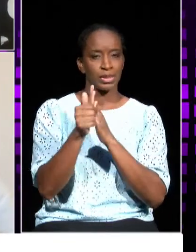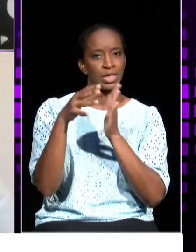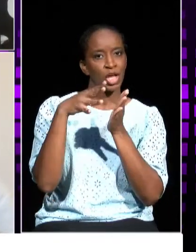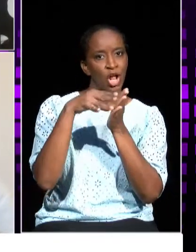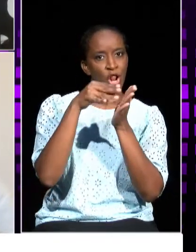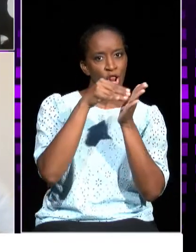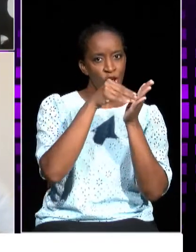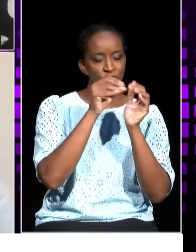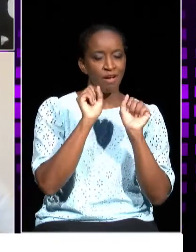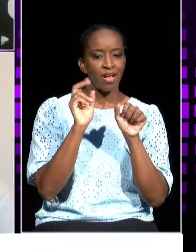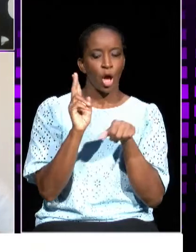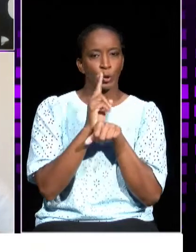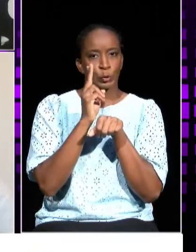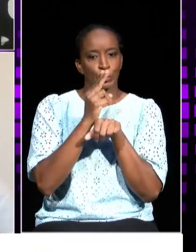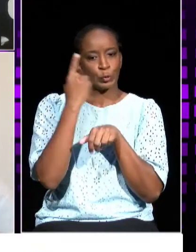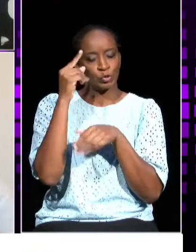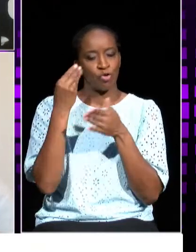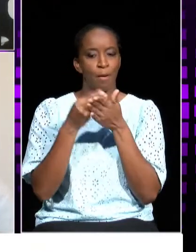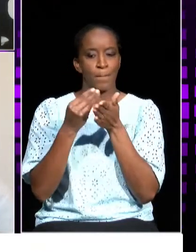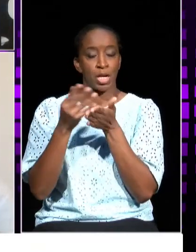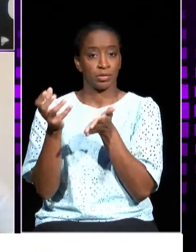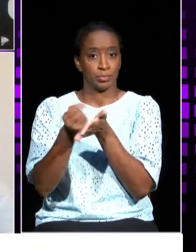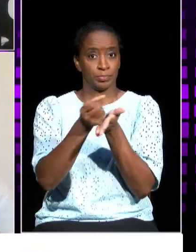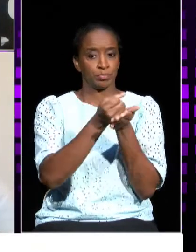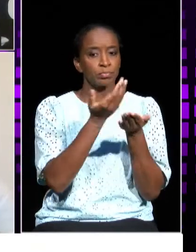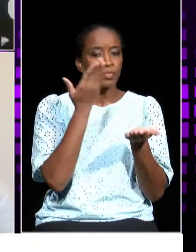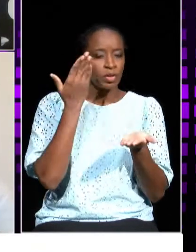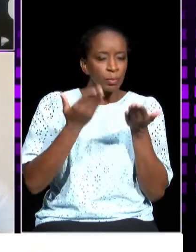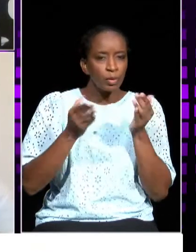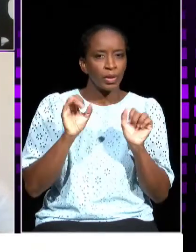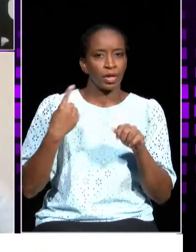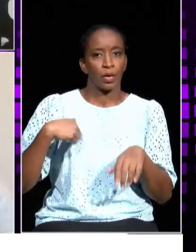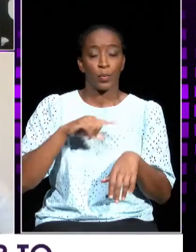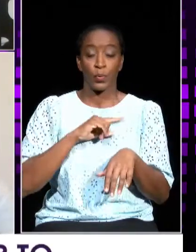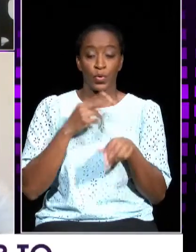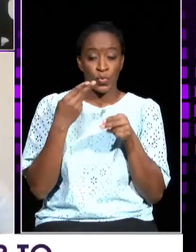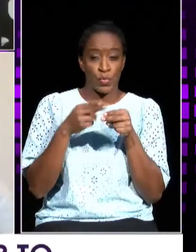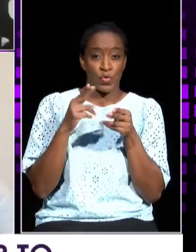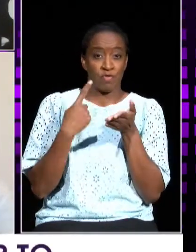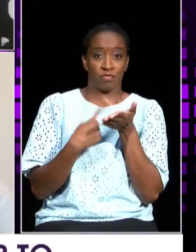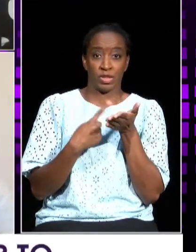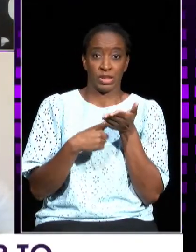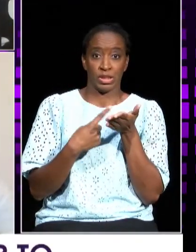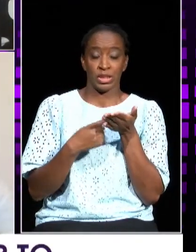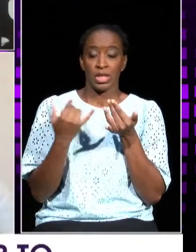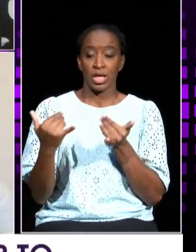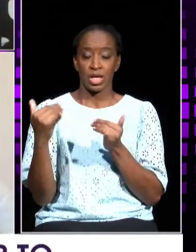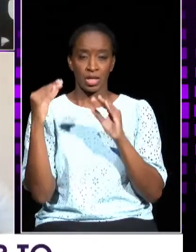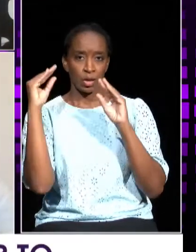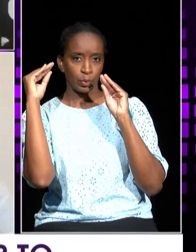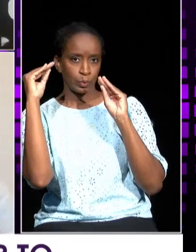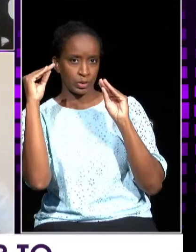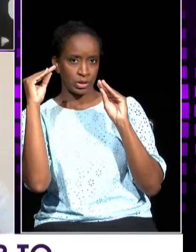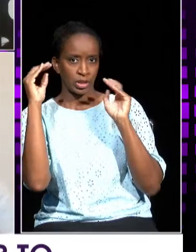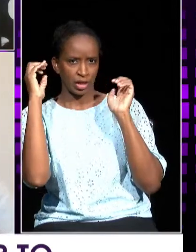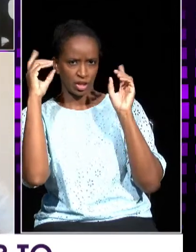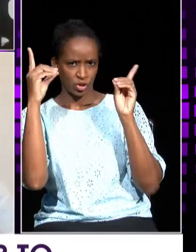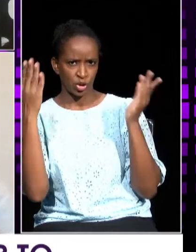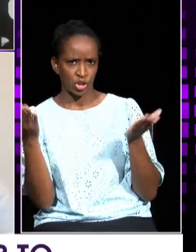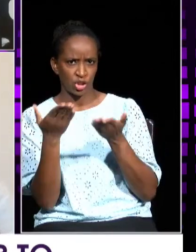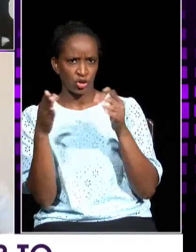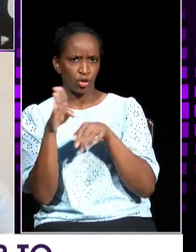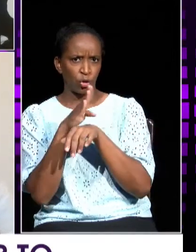quick conversation at some point in this discussion about how our education system supports or dissuades young people from getting involved